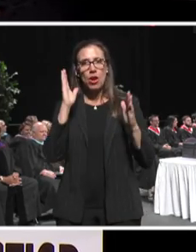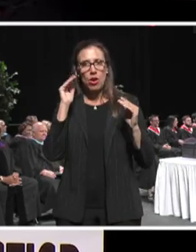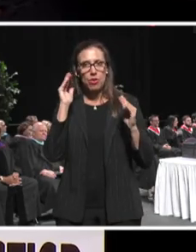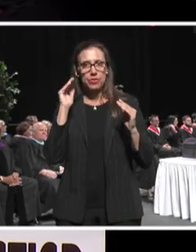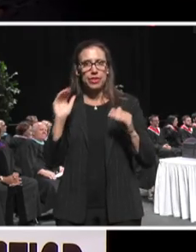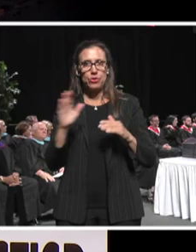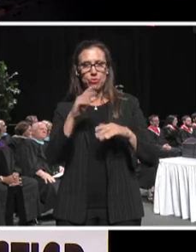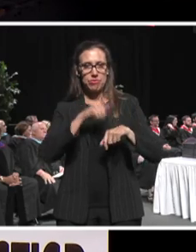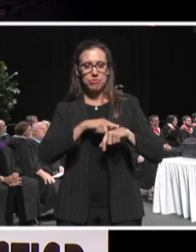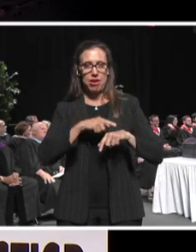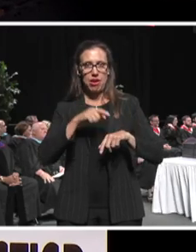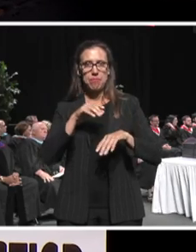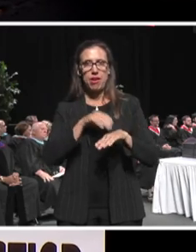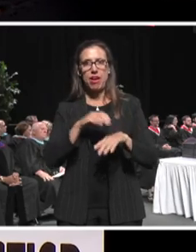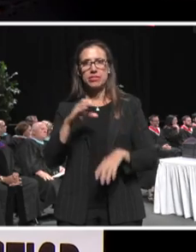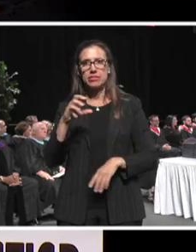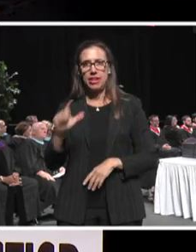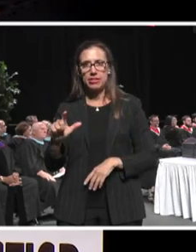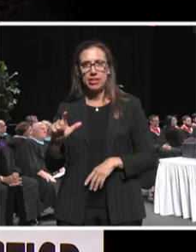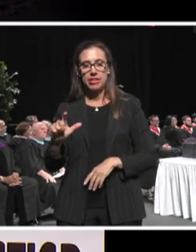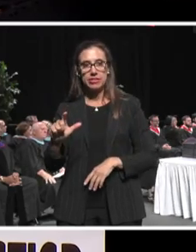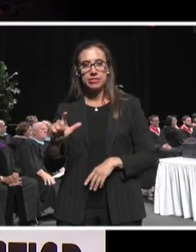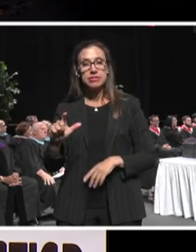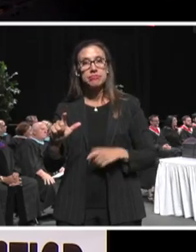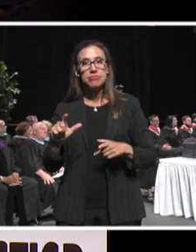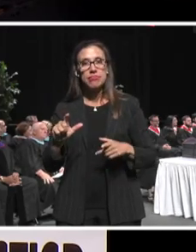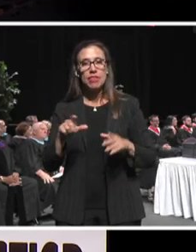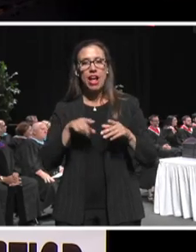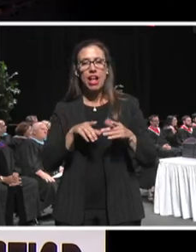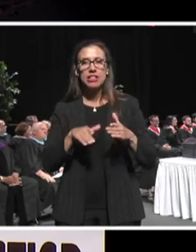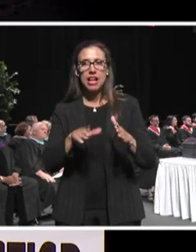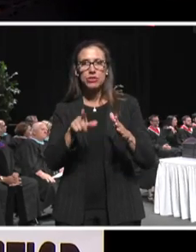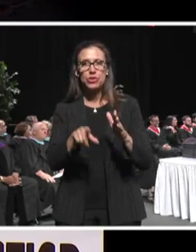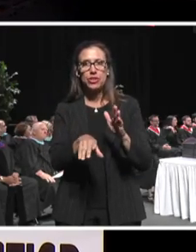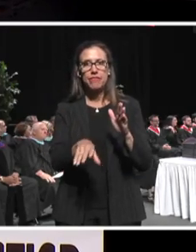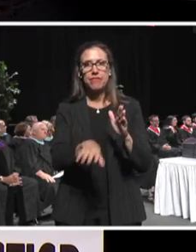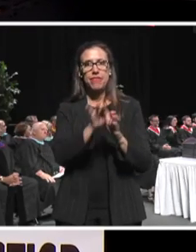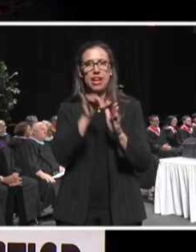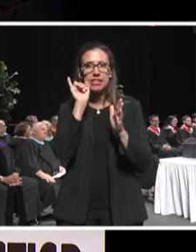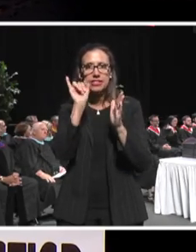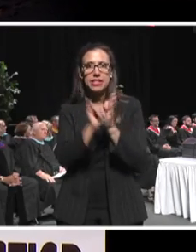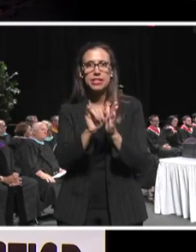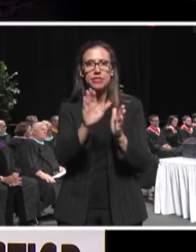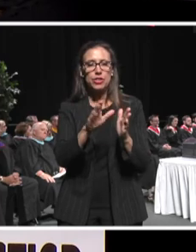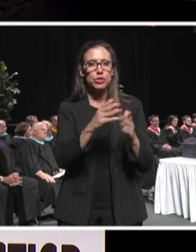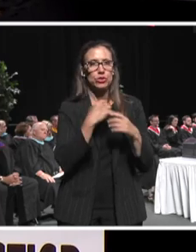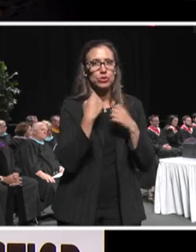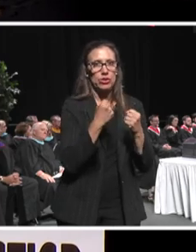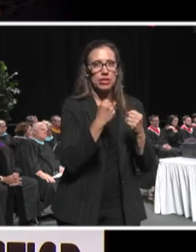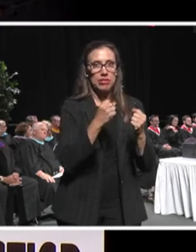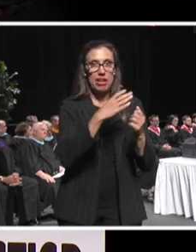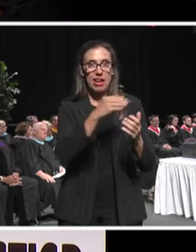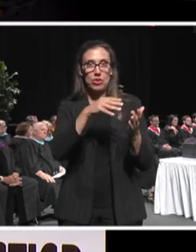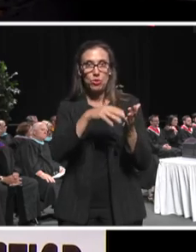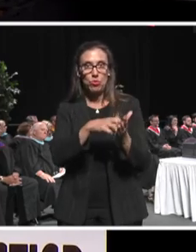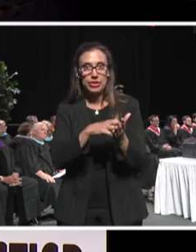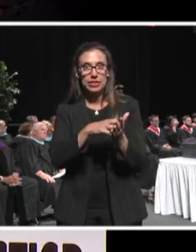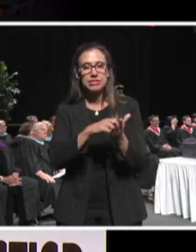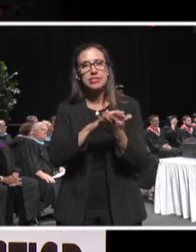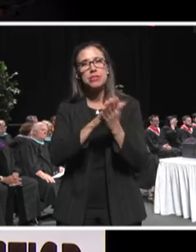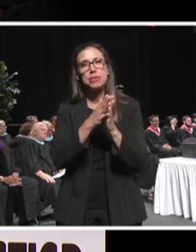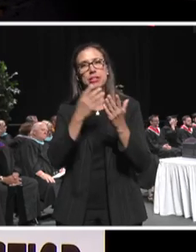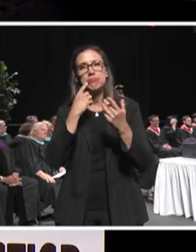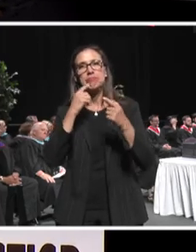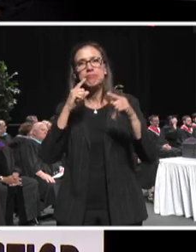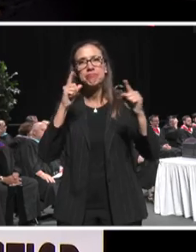Cypress Lakes has allowed you to explore your strengths and weaknesses in order to be great and